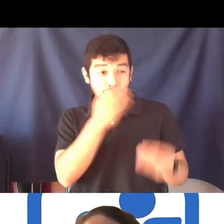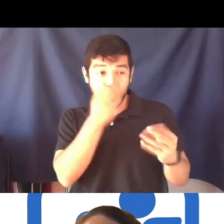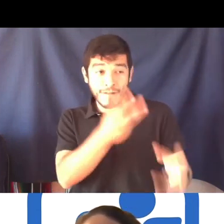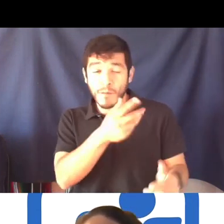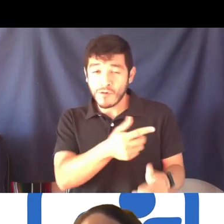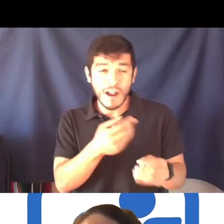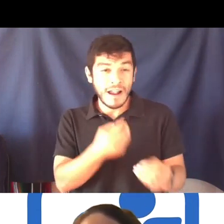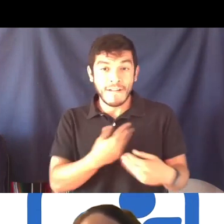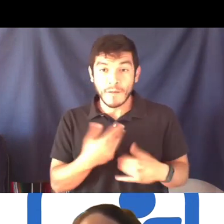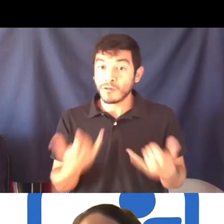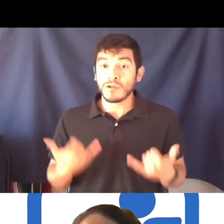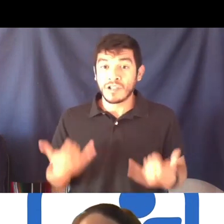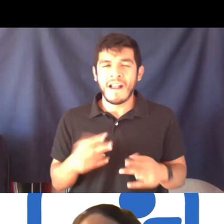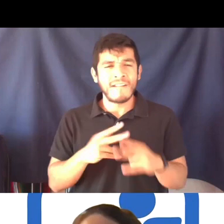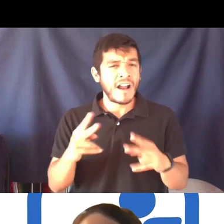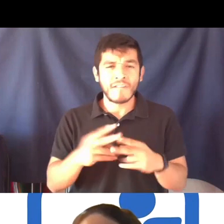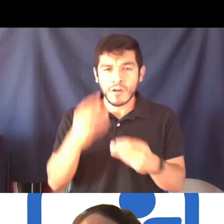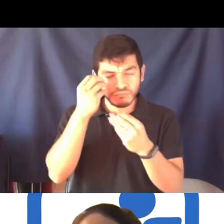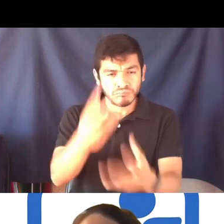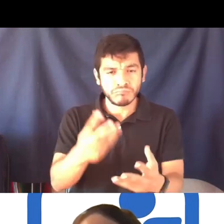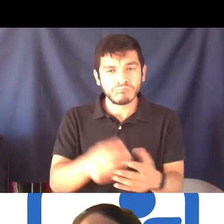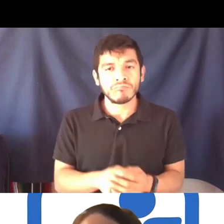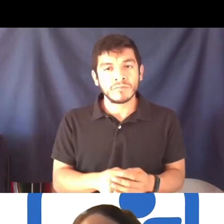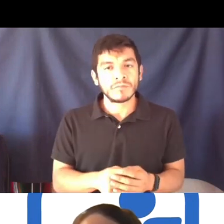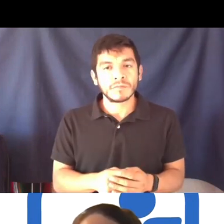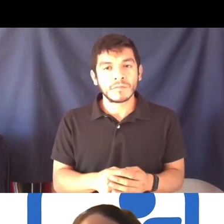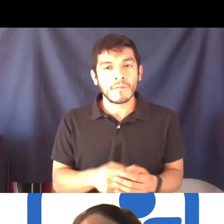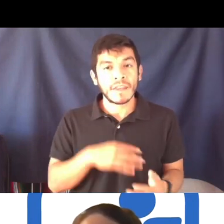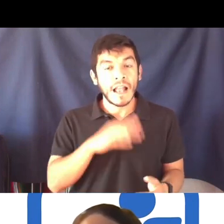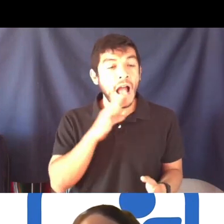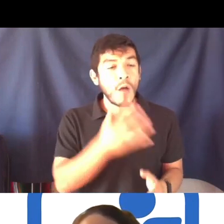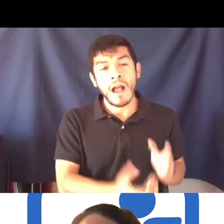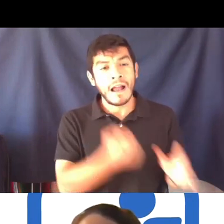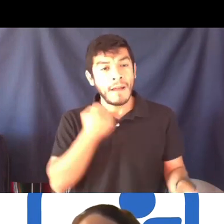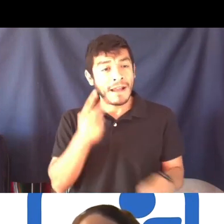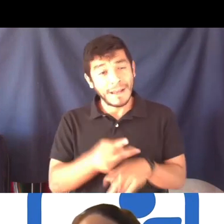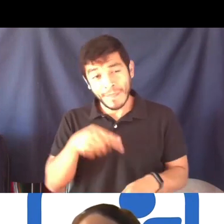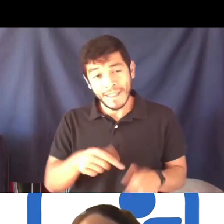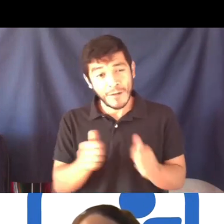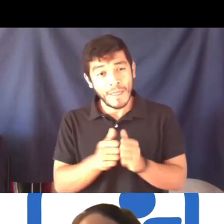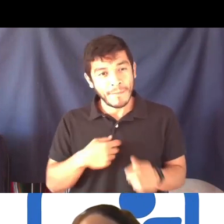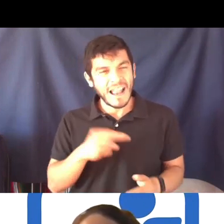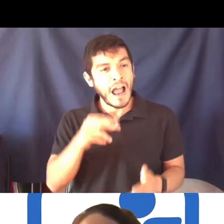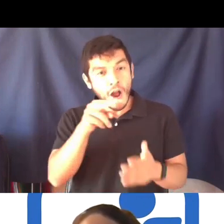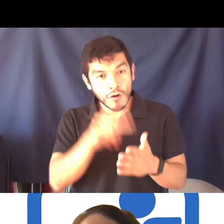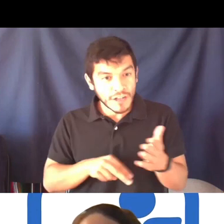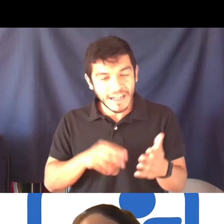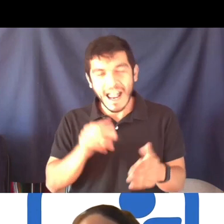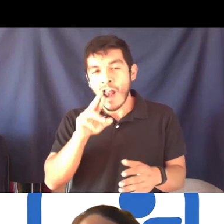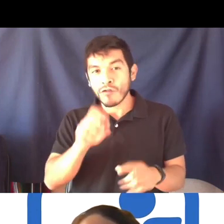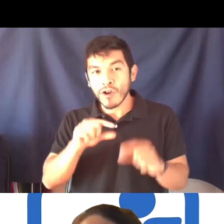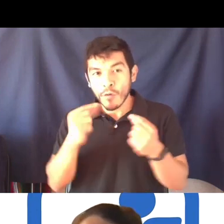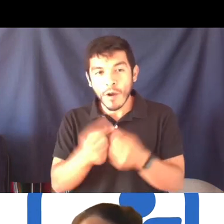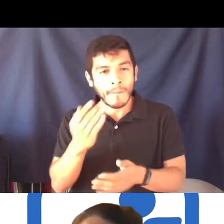very, very informative. I will take this back with me and regroup some of the strategies that we had,